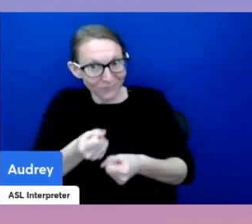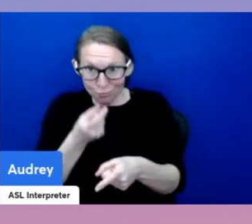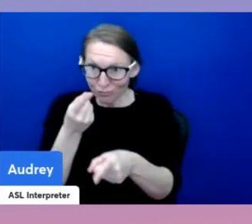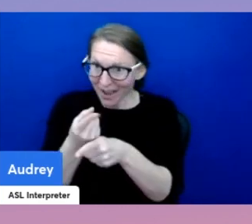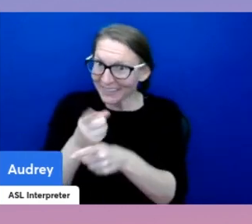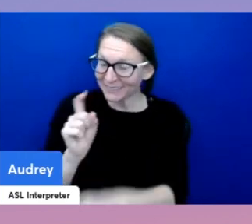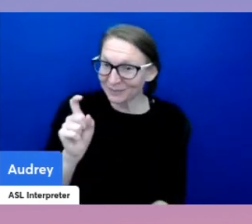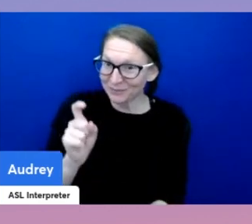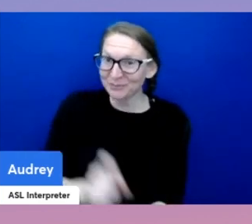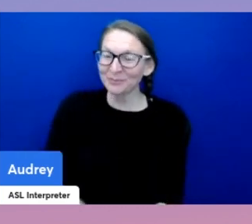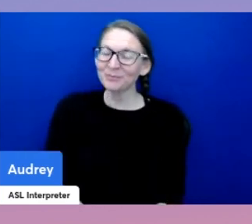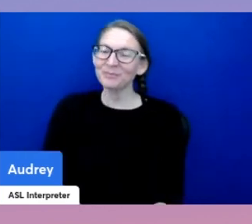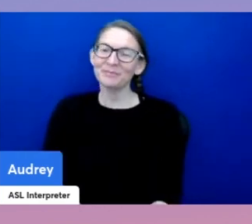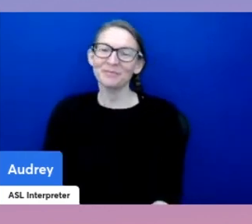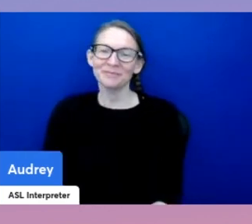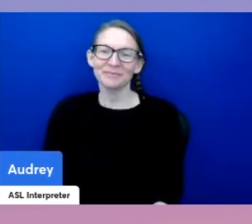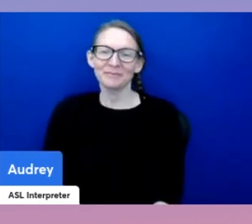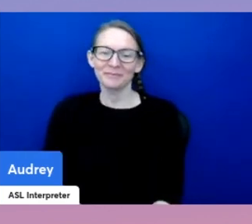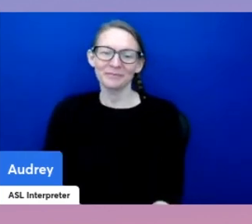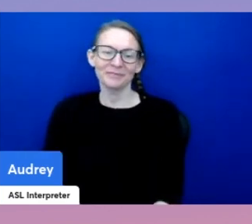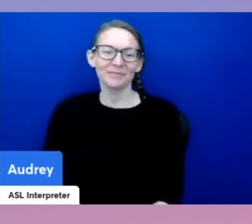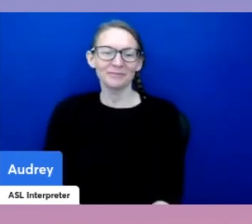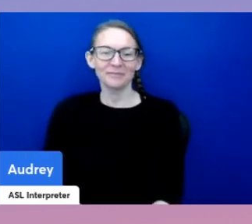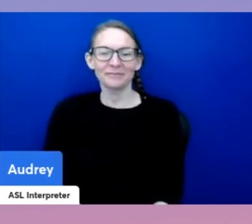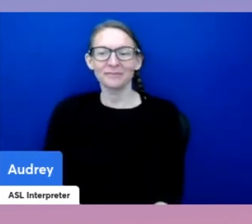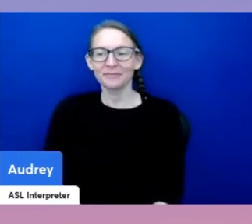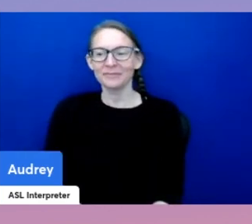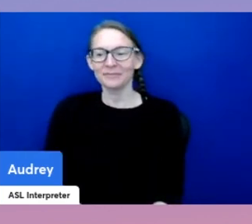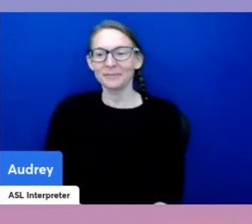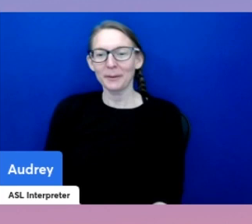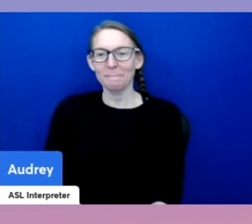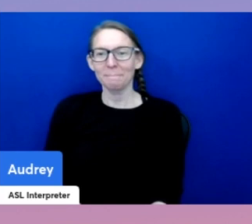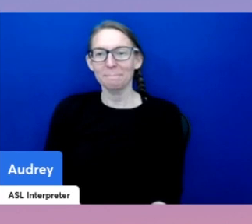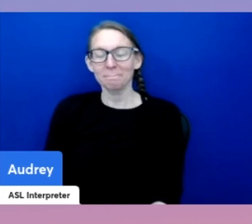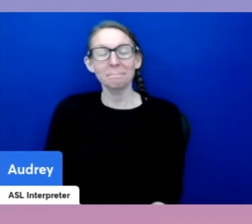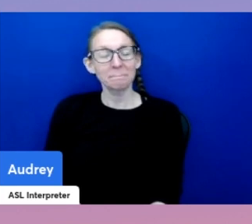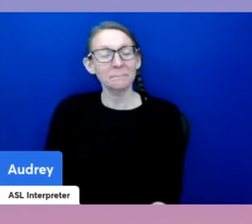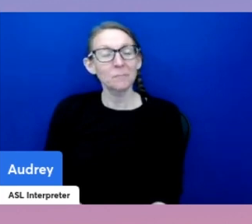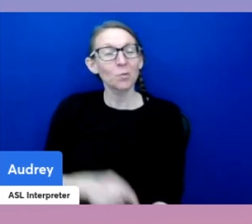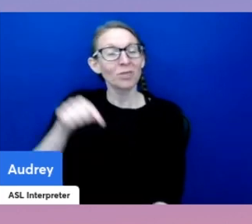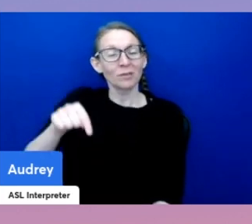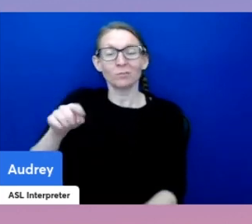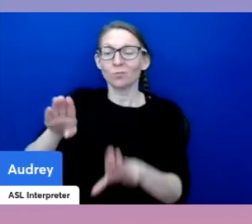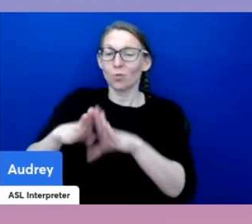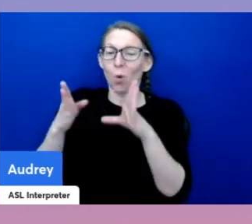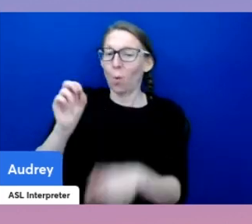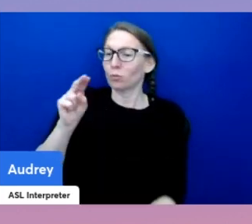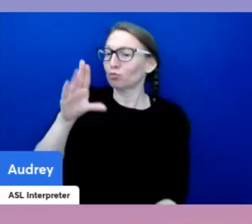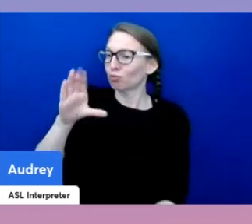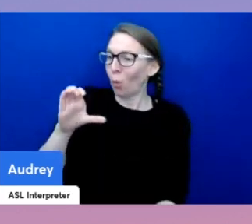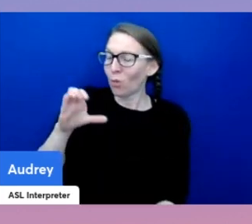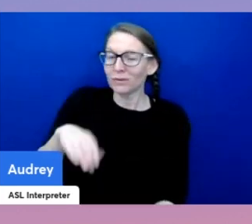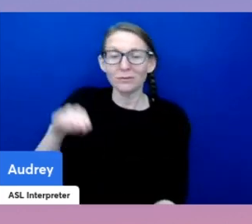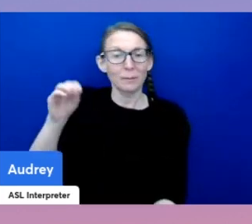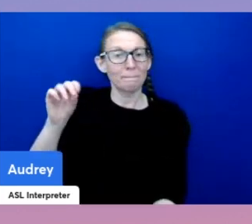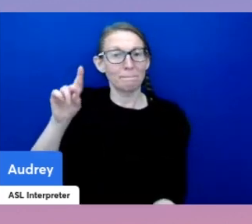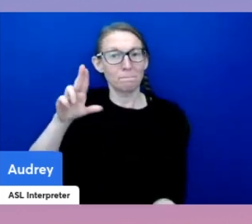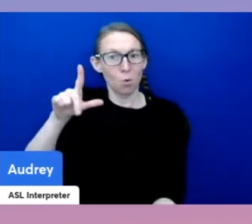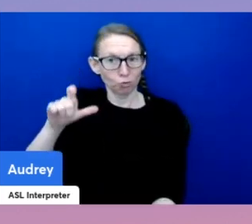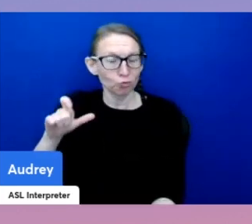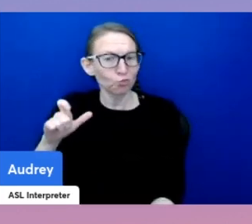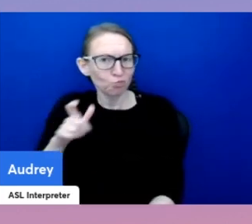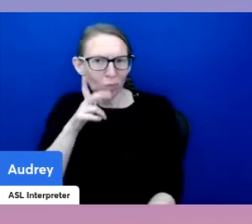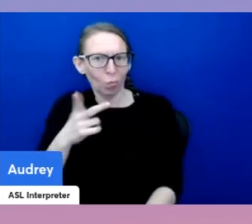But in this thing, yeah, open source Terraform modules will be used